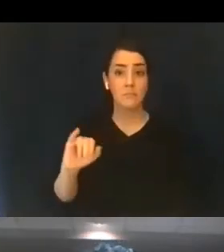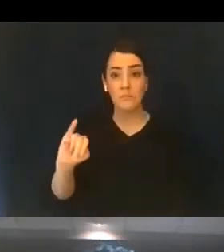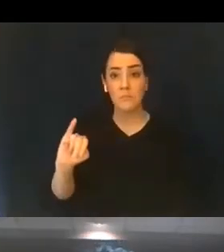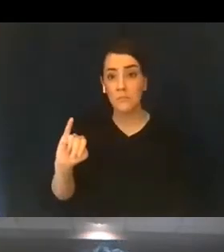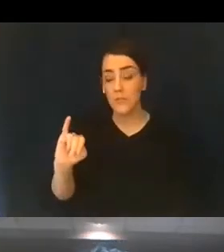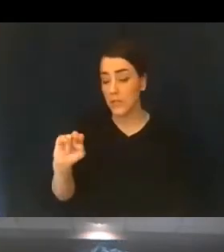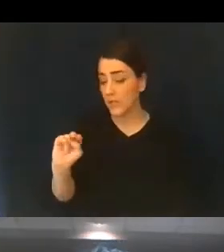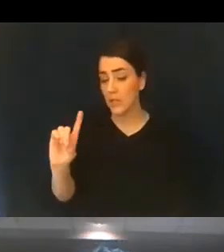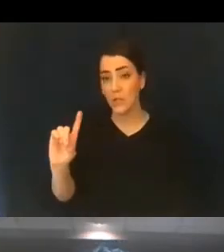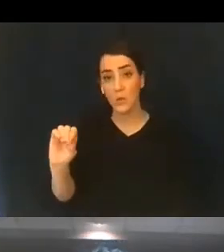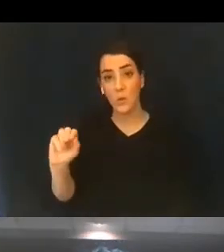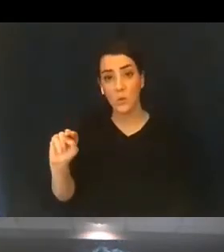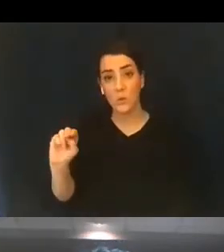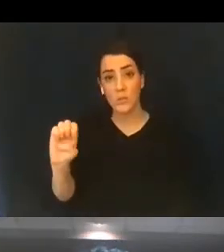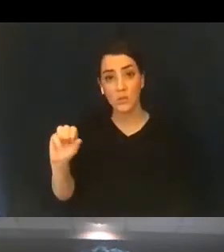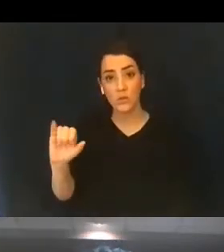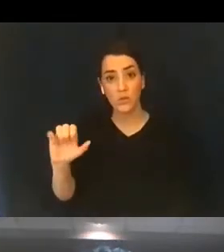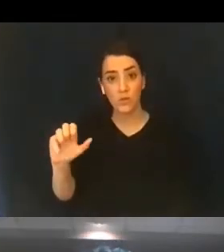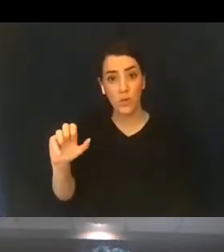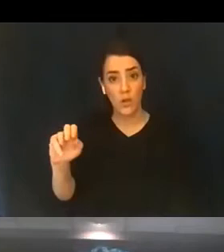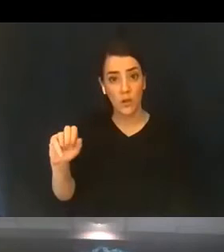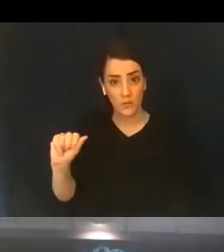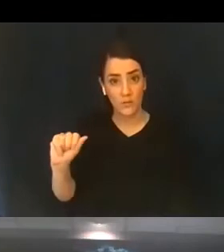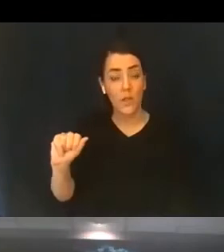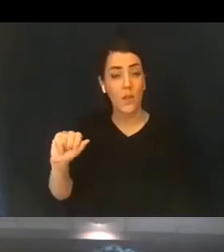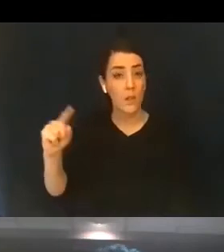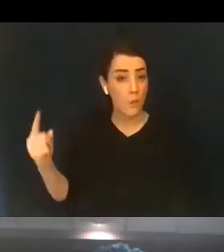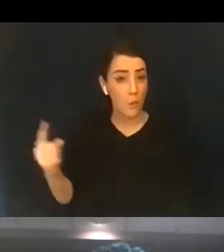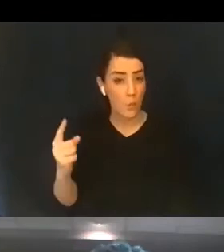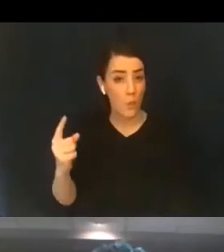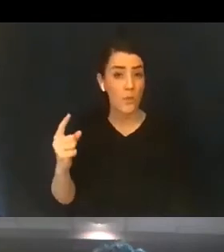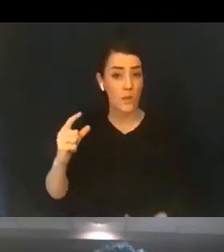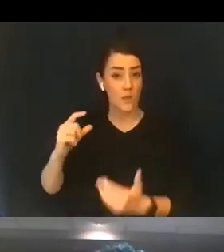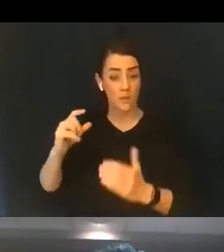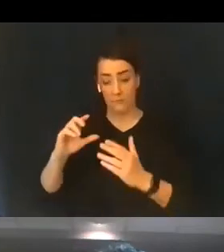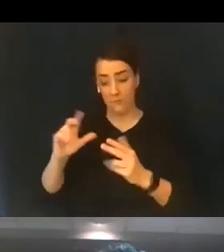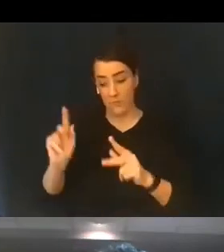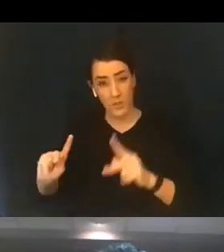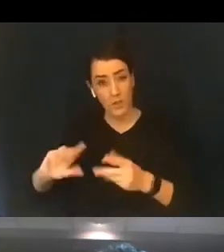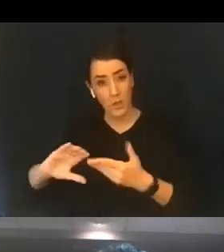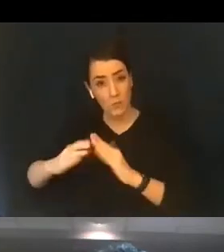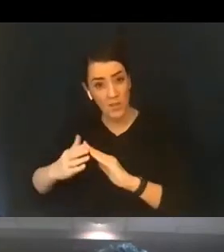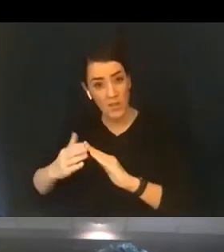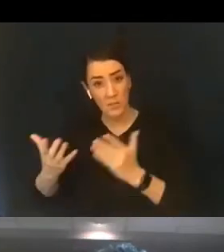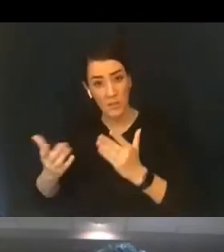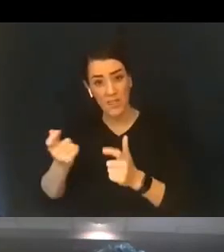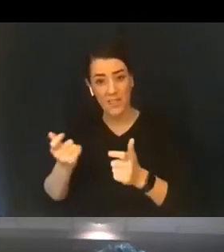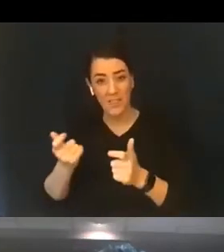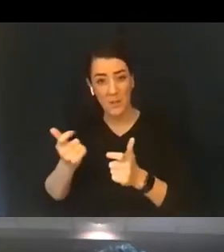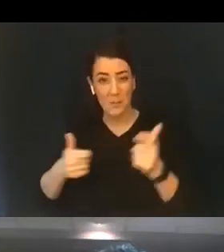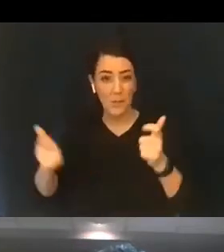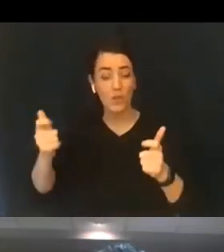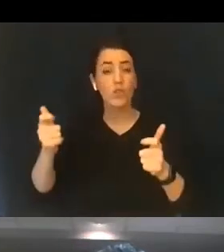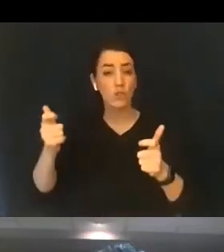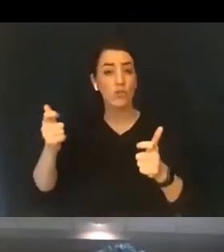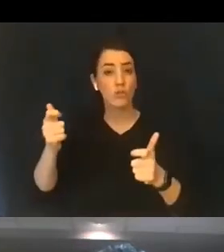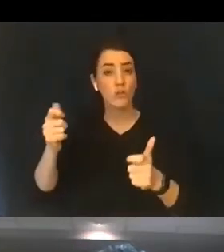community being a little bit higher. But in Minnesota, we're actually low in